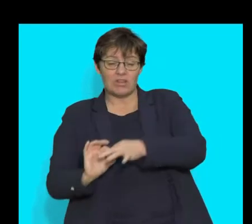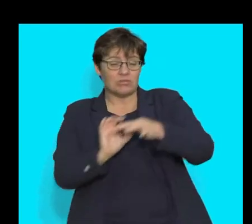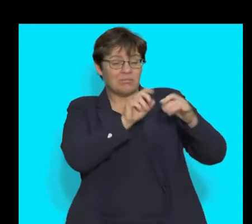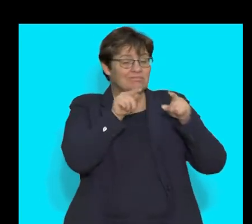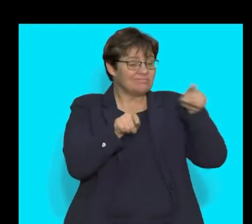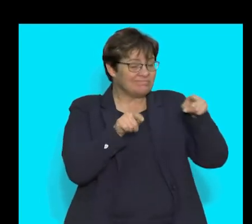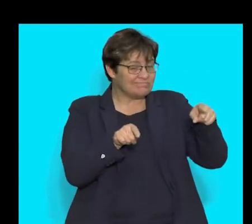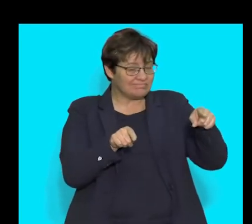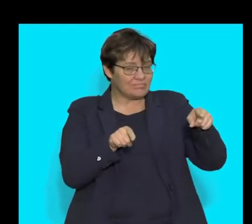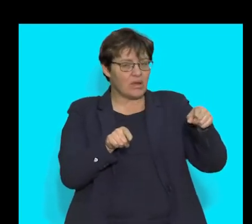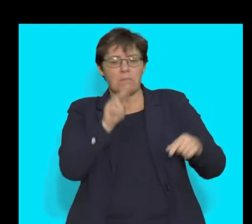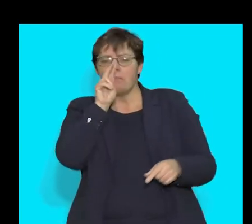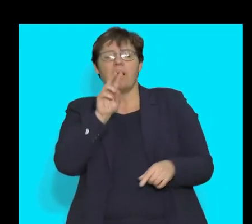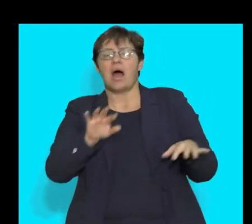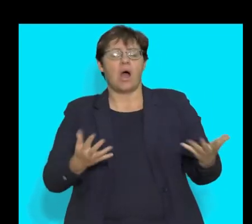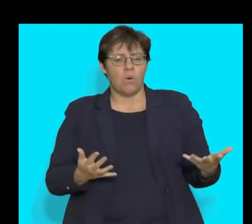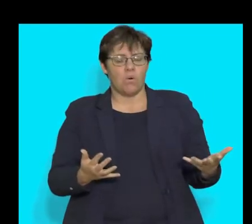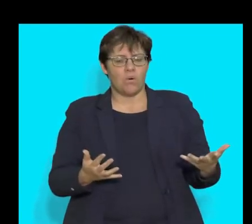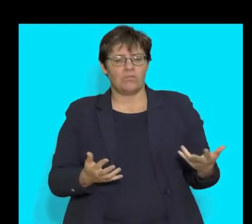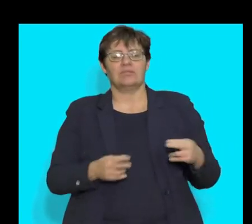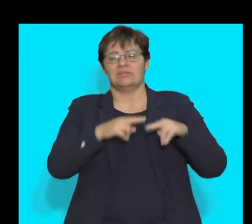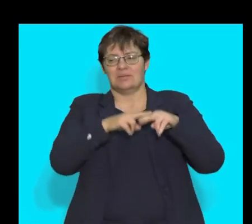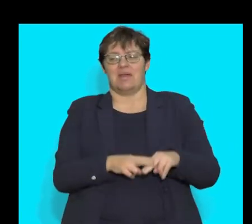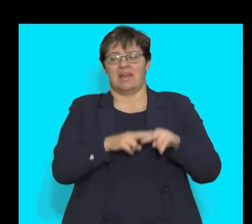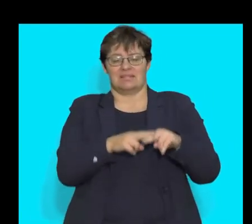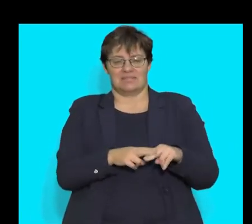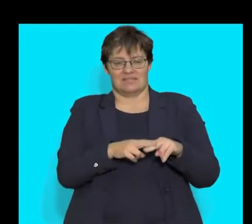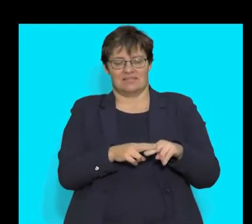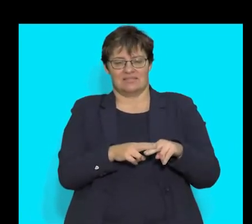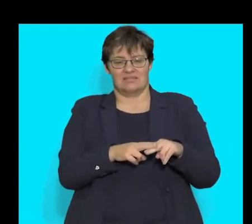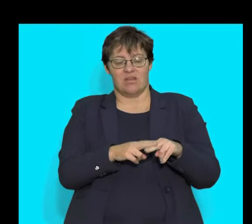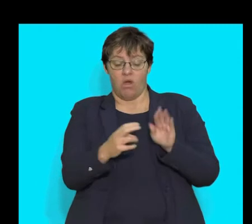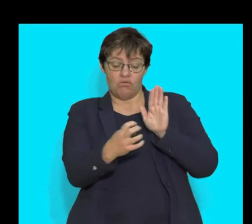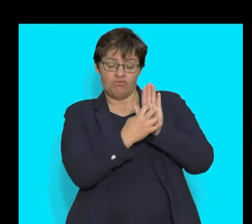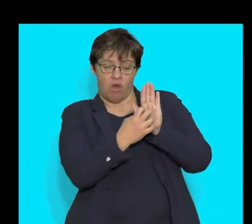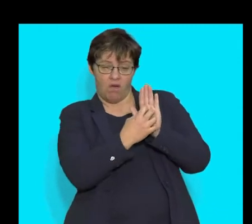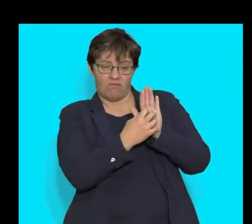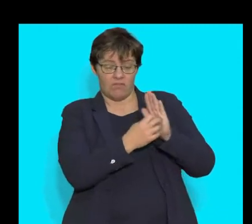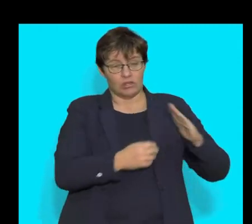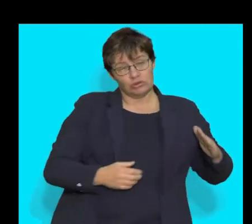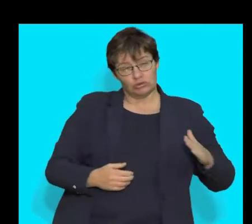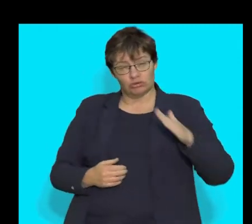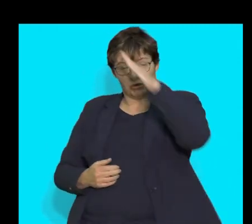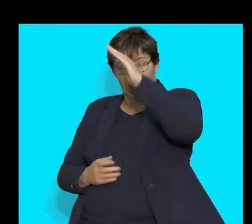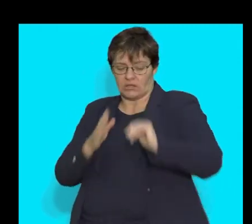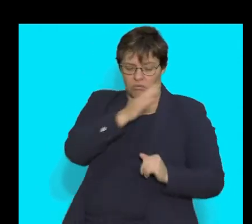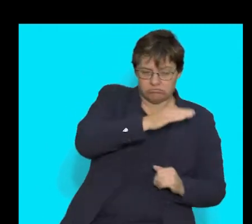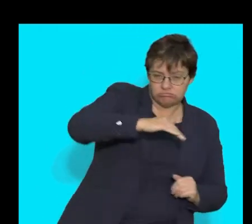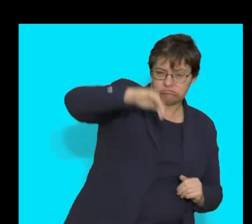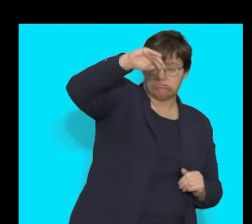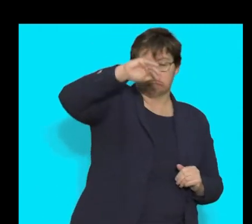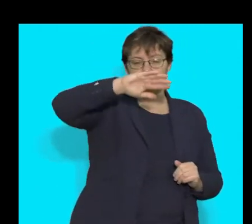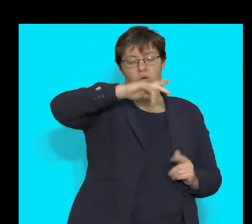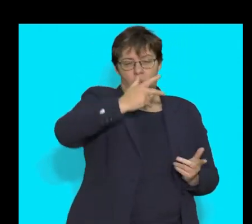relationship we can see based on the shape of the graph. So the shape of the